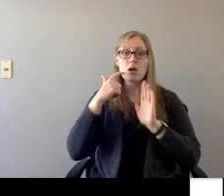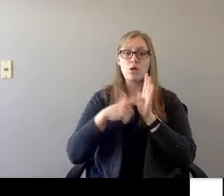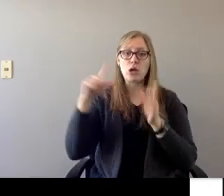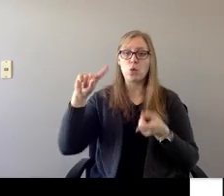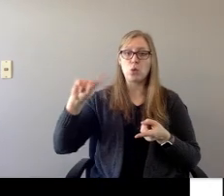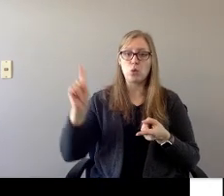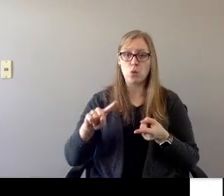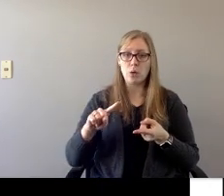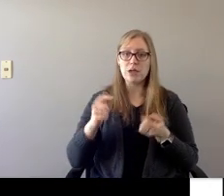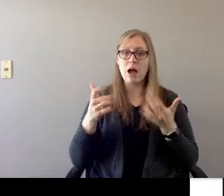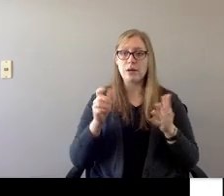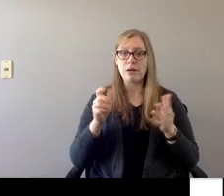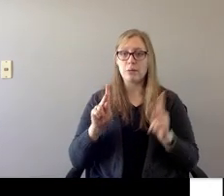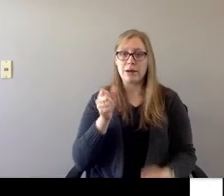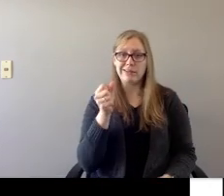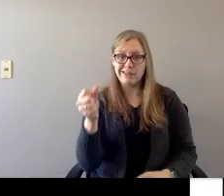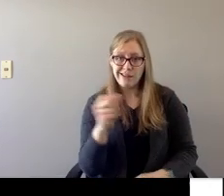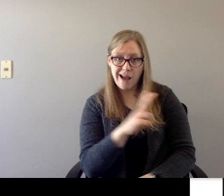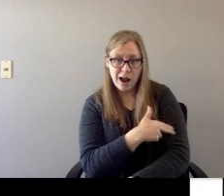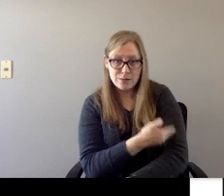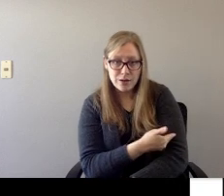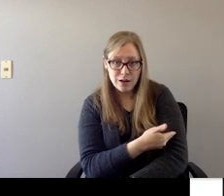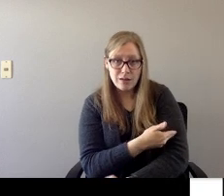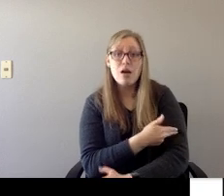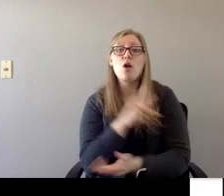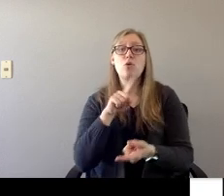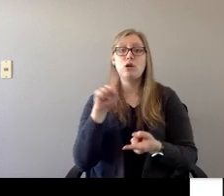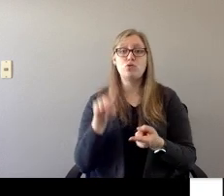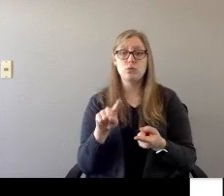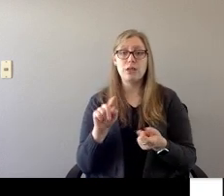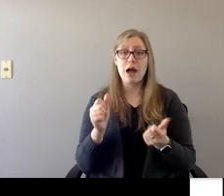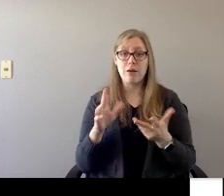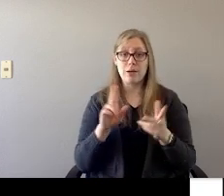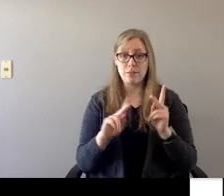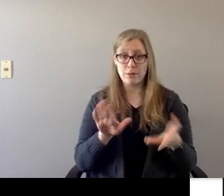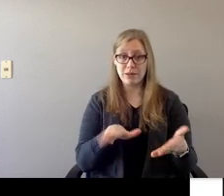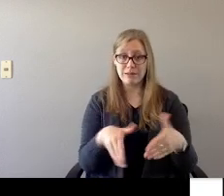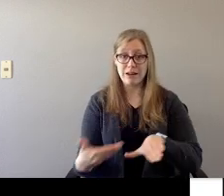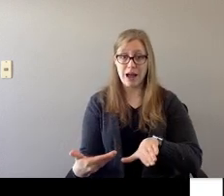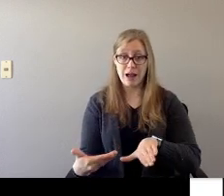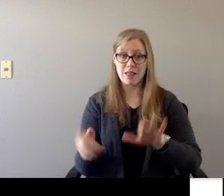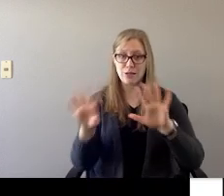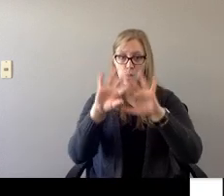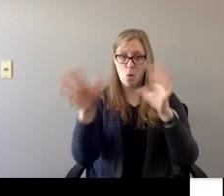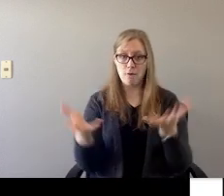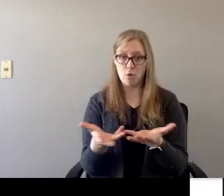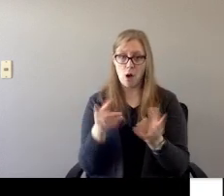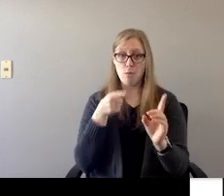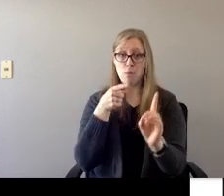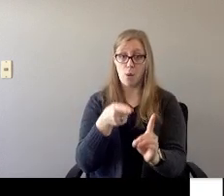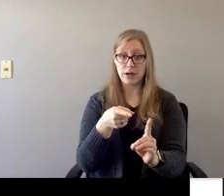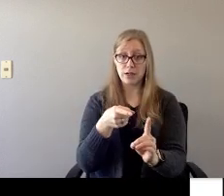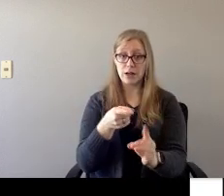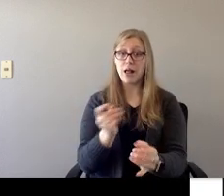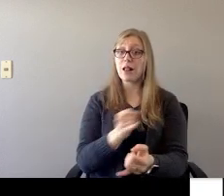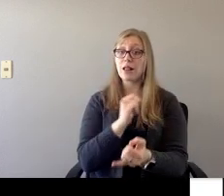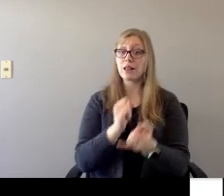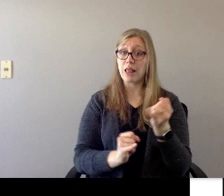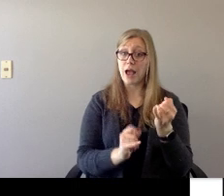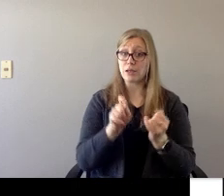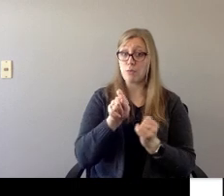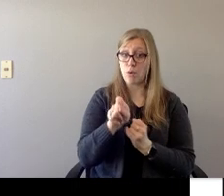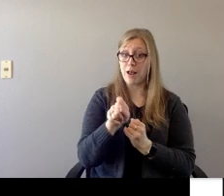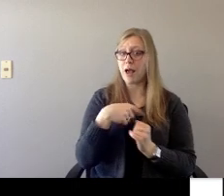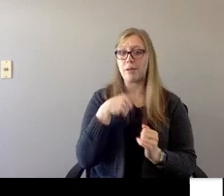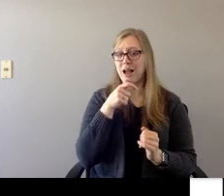hospitalizations and less deaths, right? That's what that overall sentence said. Now that very last bullet point, I'm not going to point